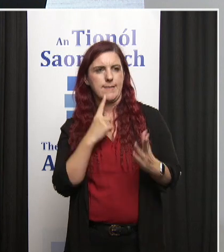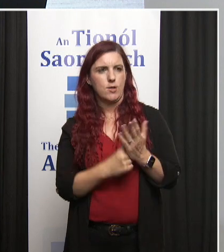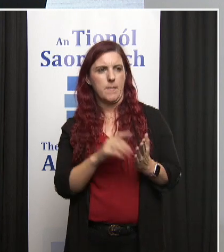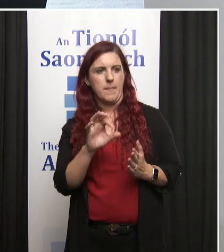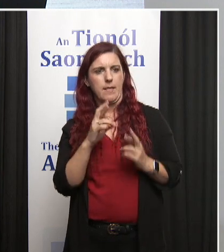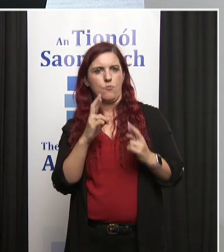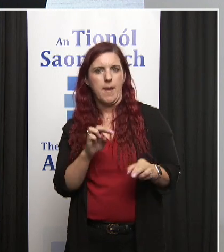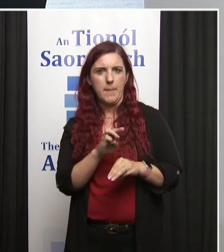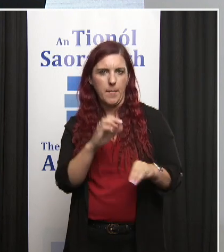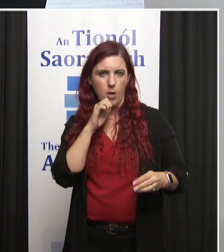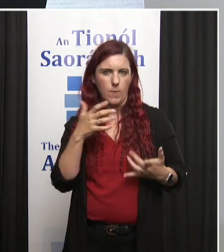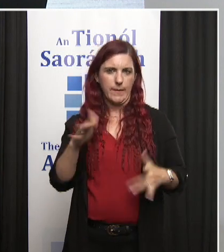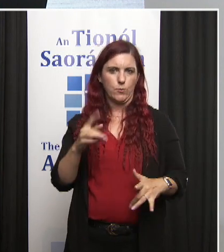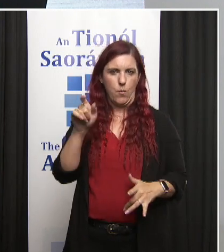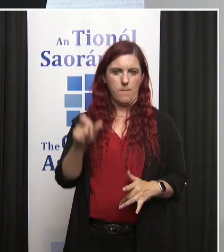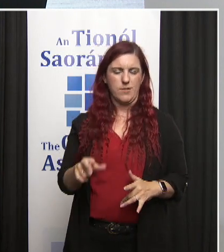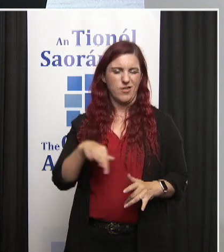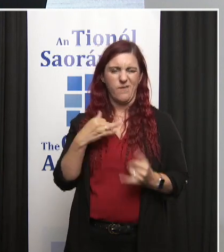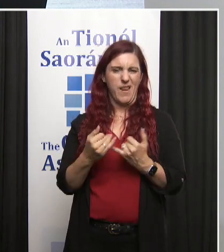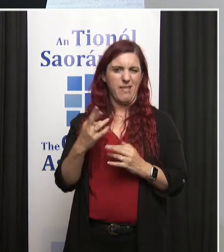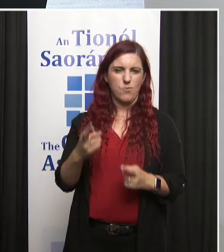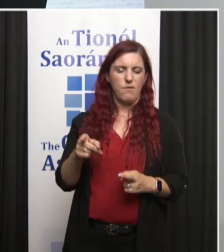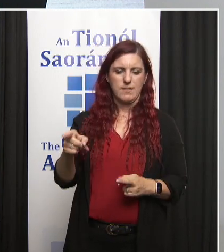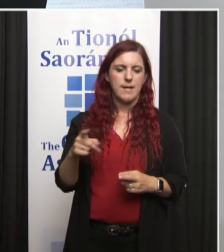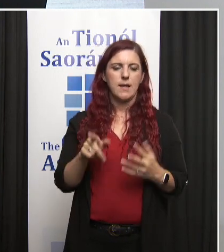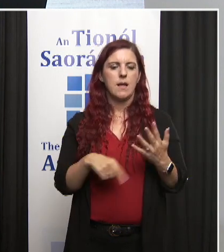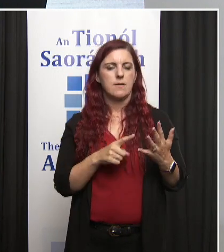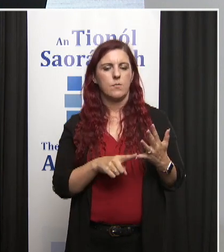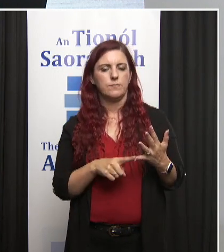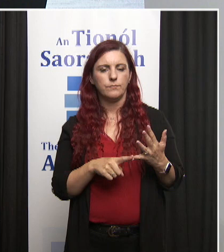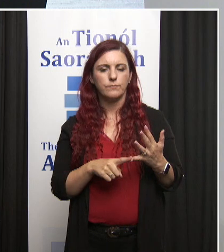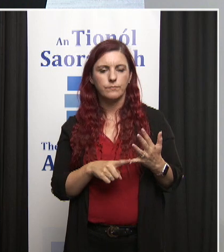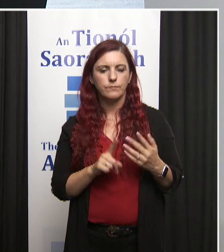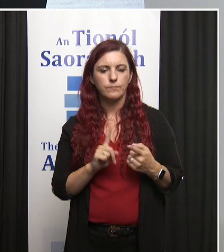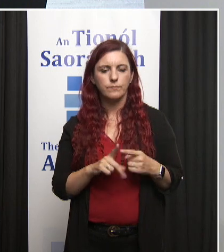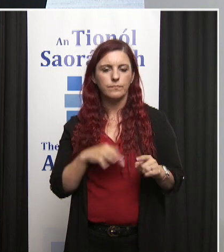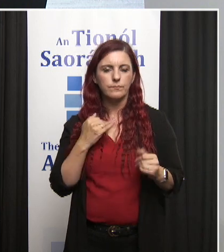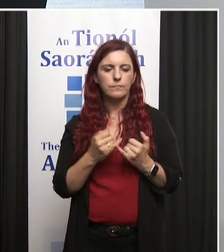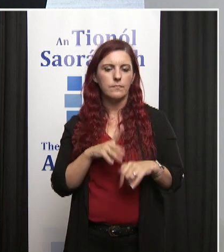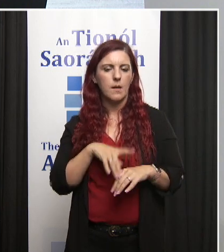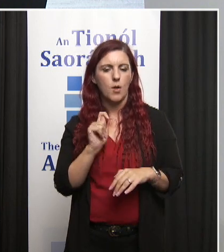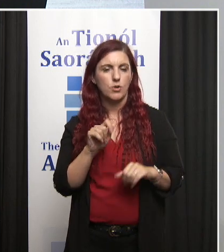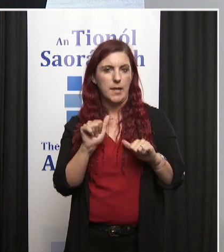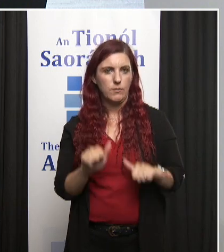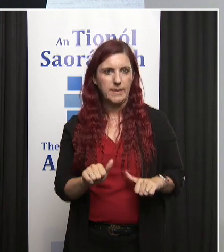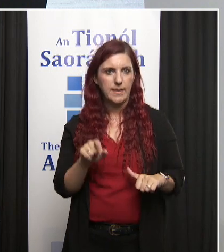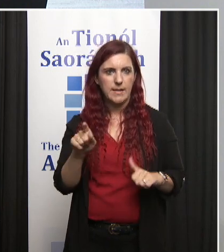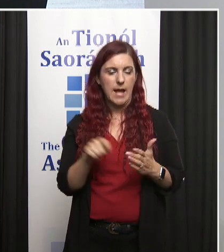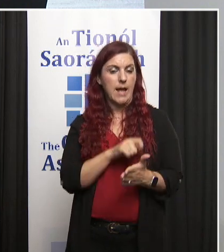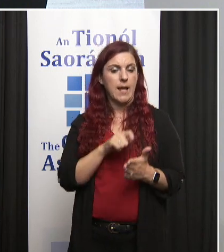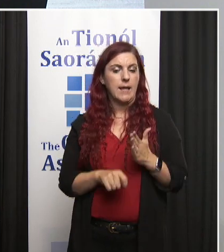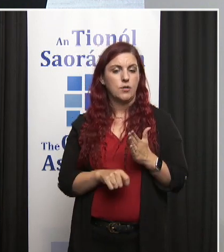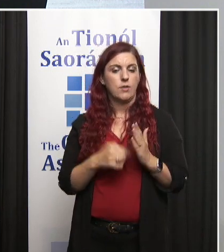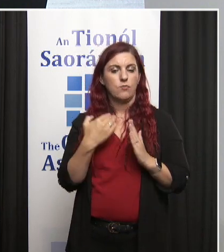one person. It just didn't fit right or sit right in that regard. Now we felt that the majority agreed that election criteria for